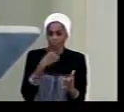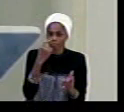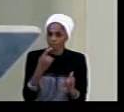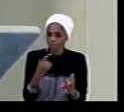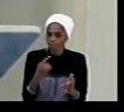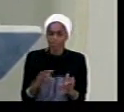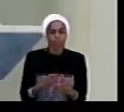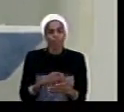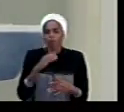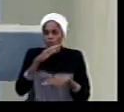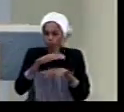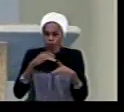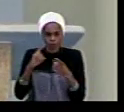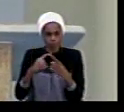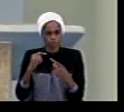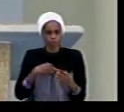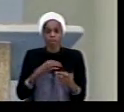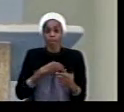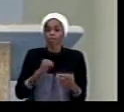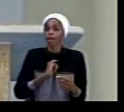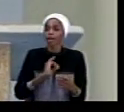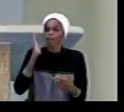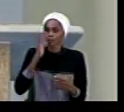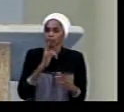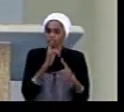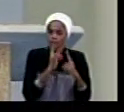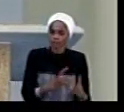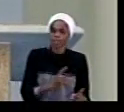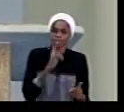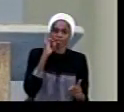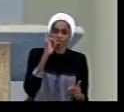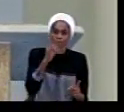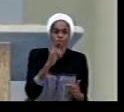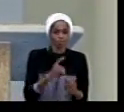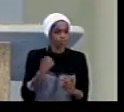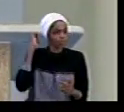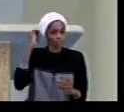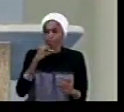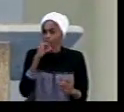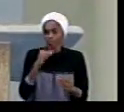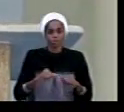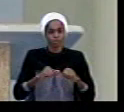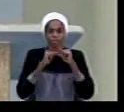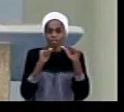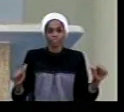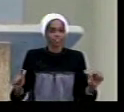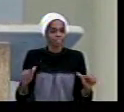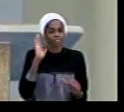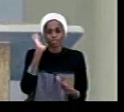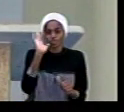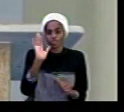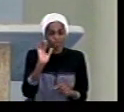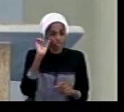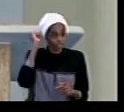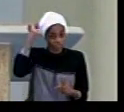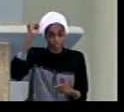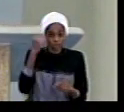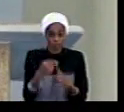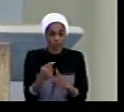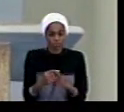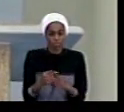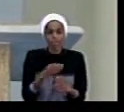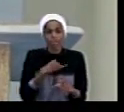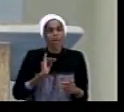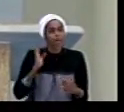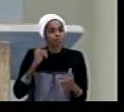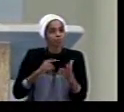me, and I will answer thee. He cannot deny his word. And I will show you great and